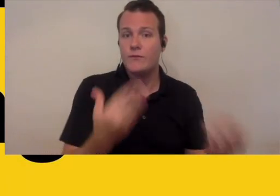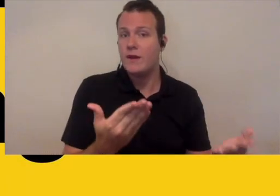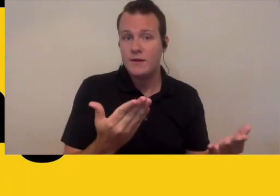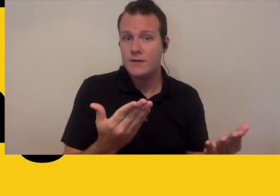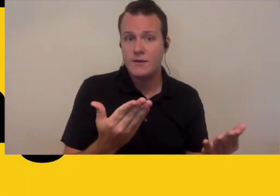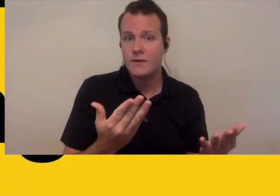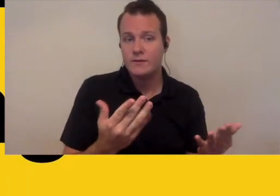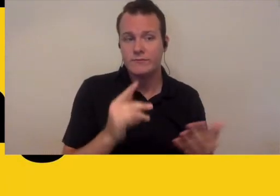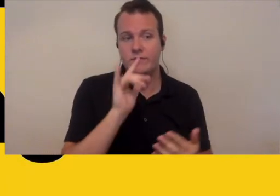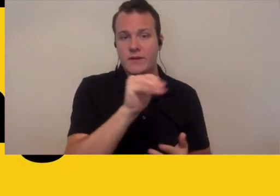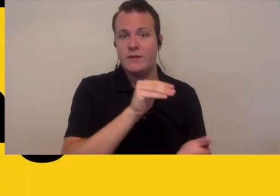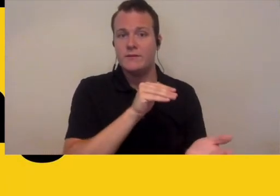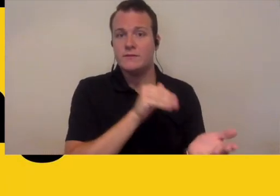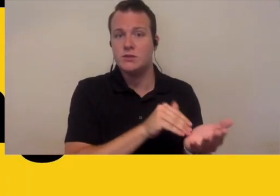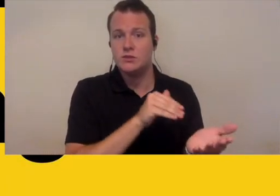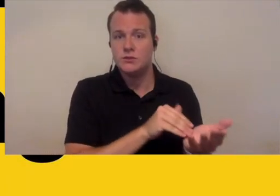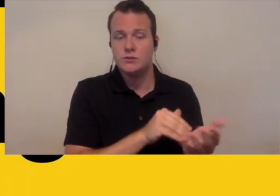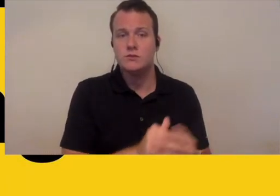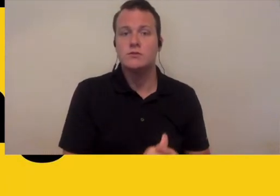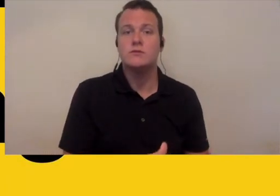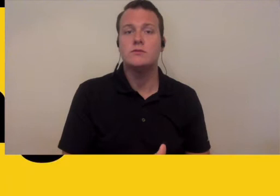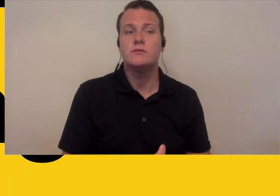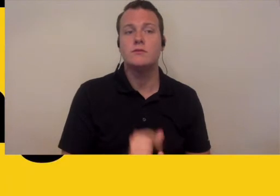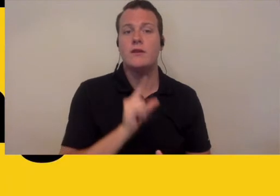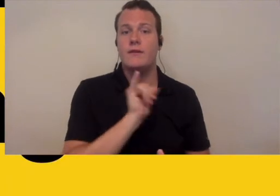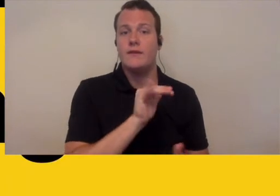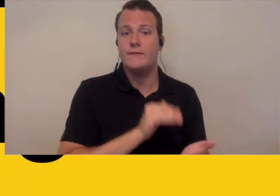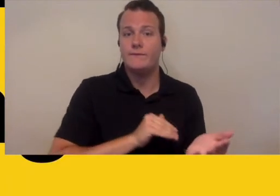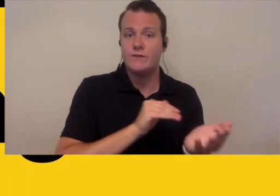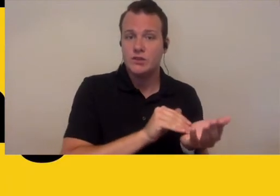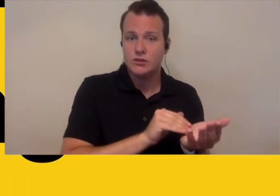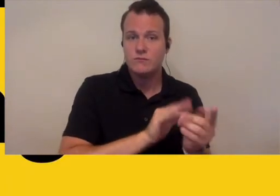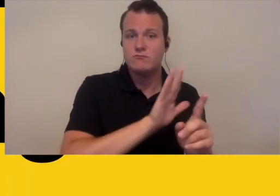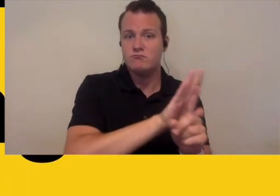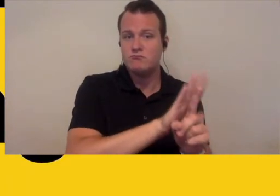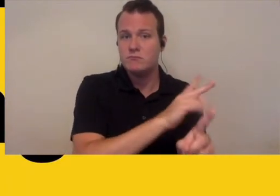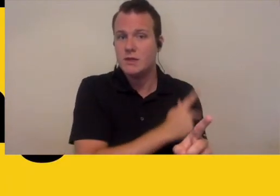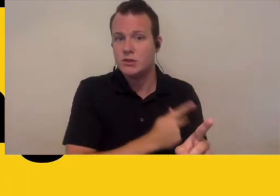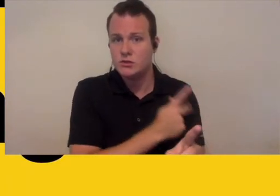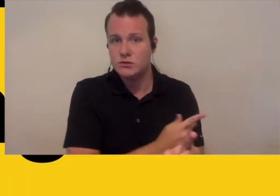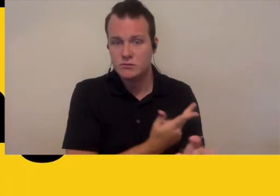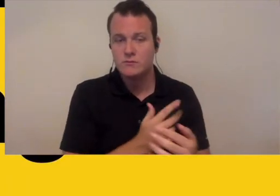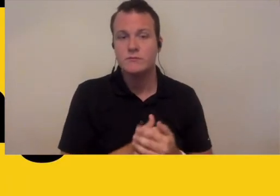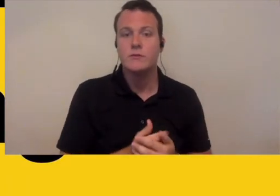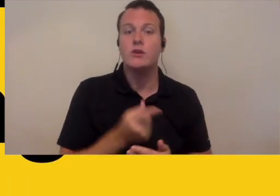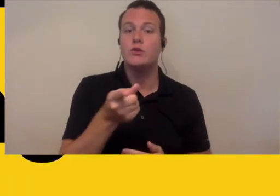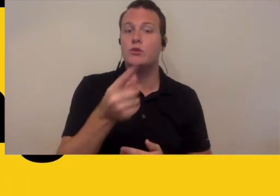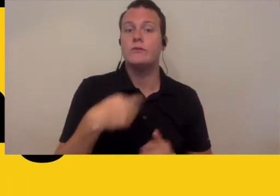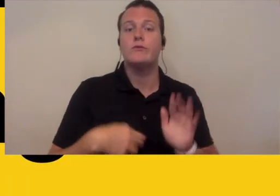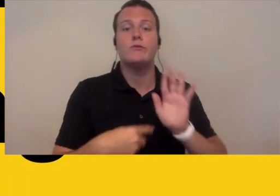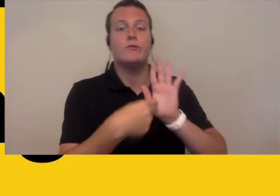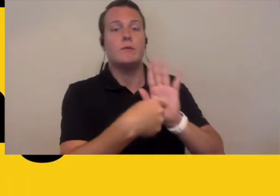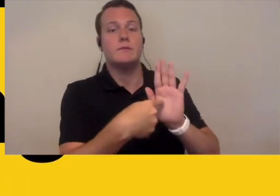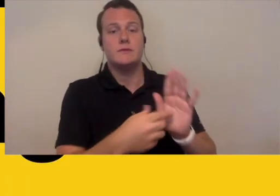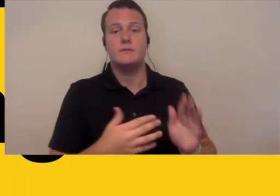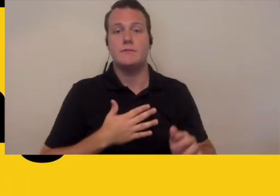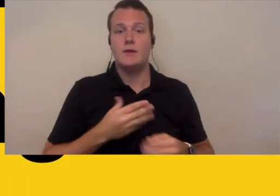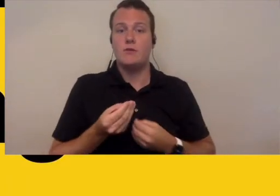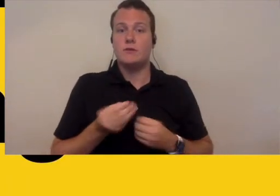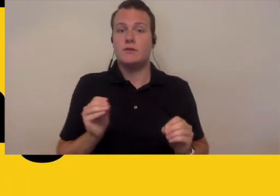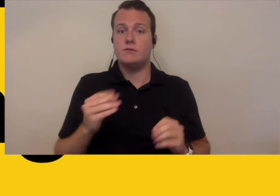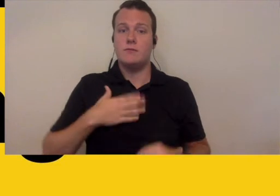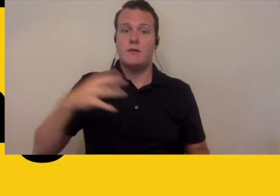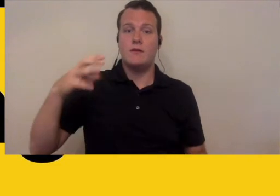provide to that physician and that physician's patients. And you represent your organization,